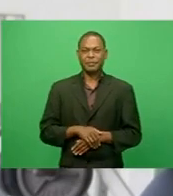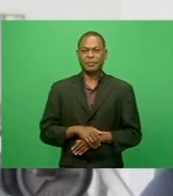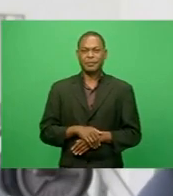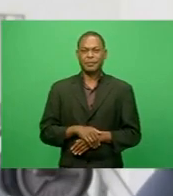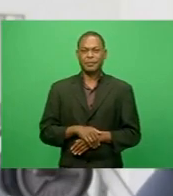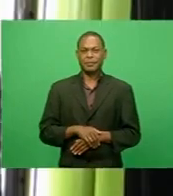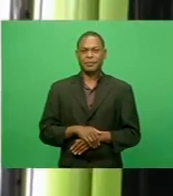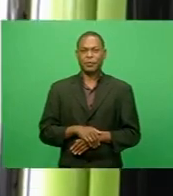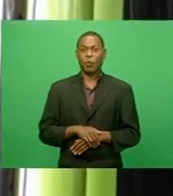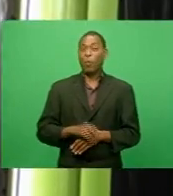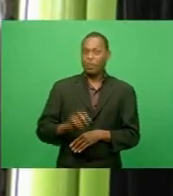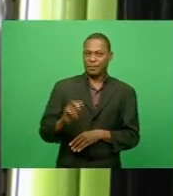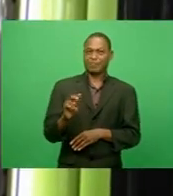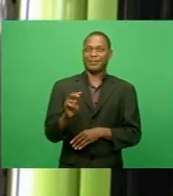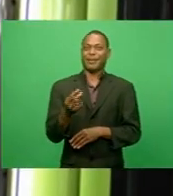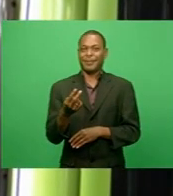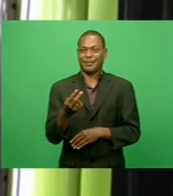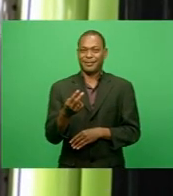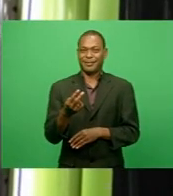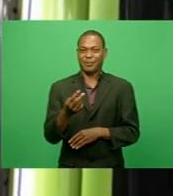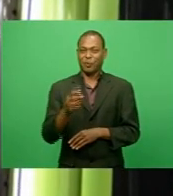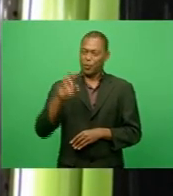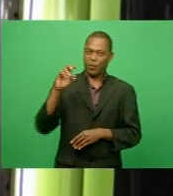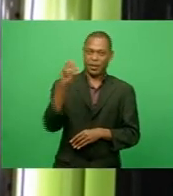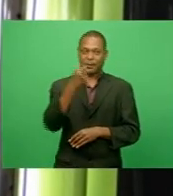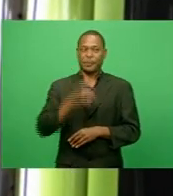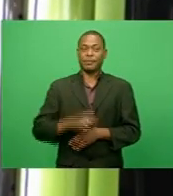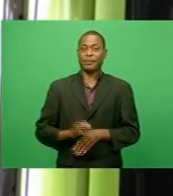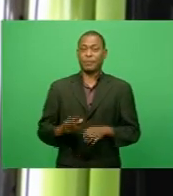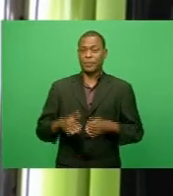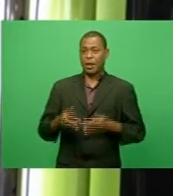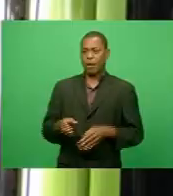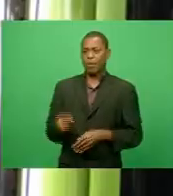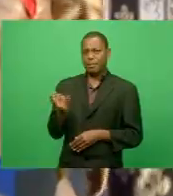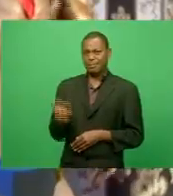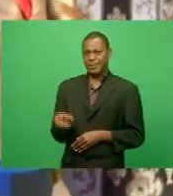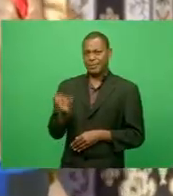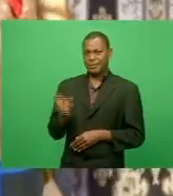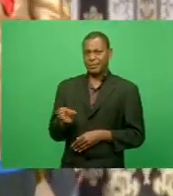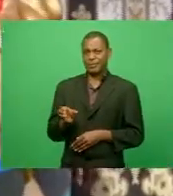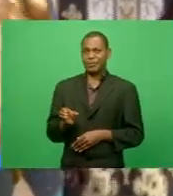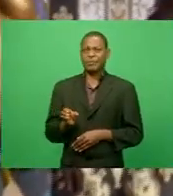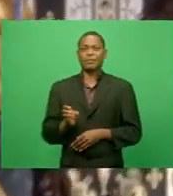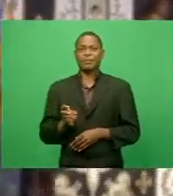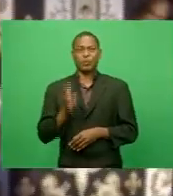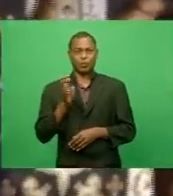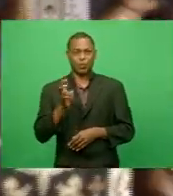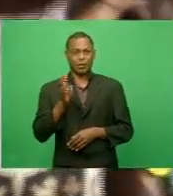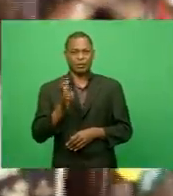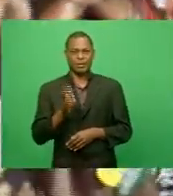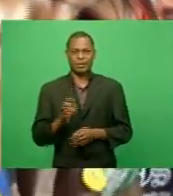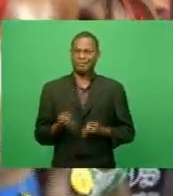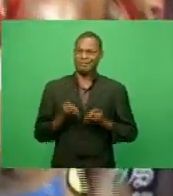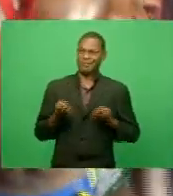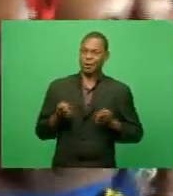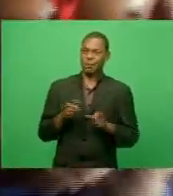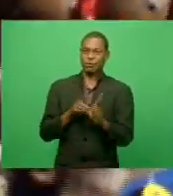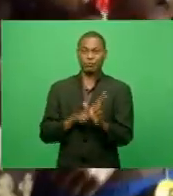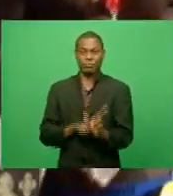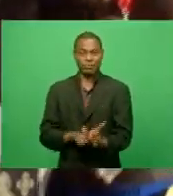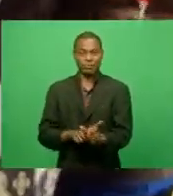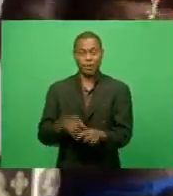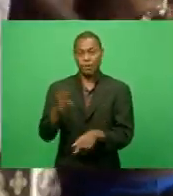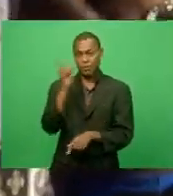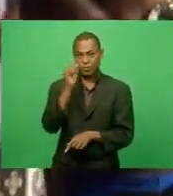180 centimeter. Jordan Pillay is now a personal trainer, promoting healthy living and encouraging young Fijians to pursue their